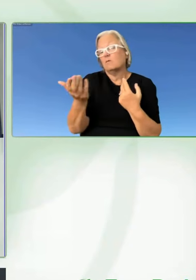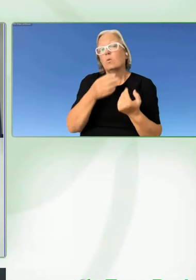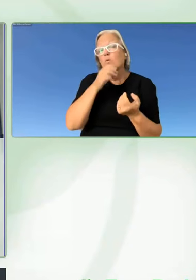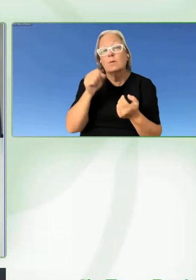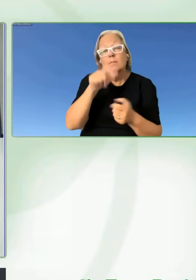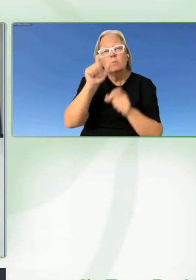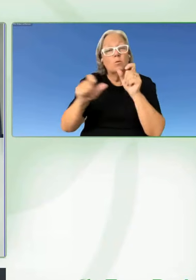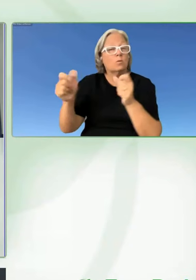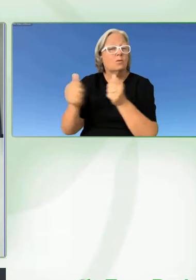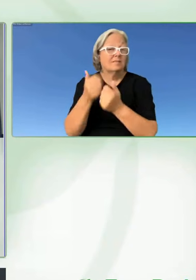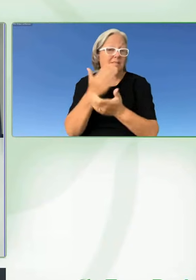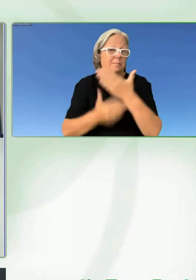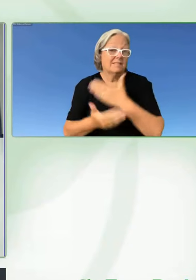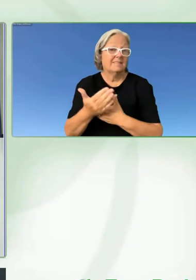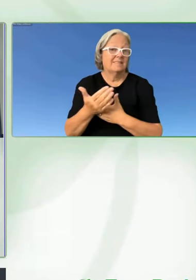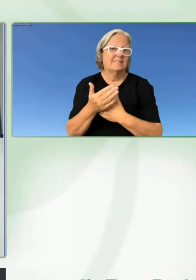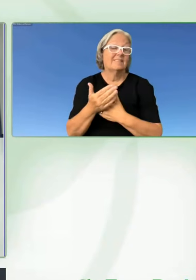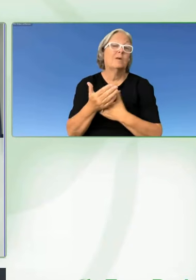is housing.